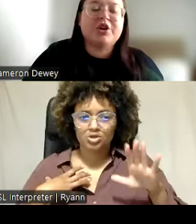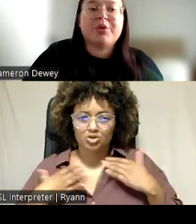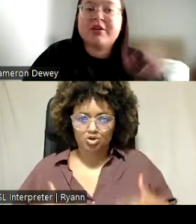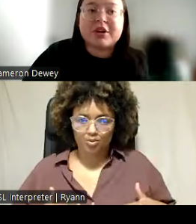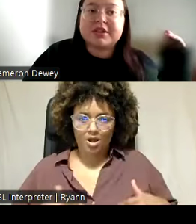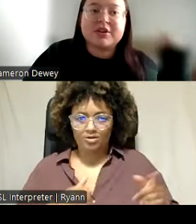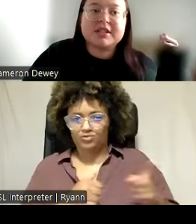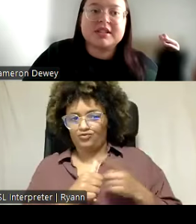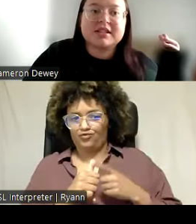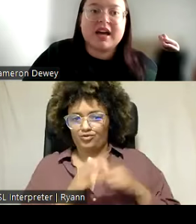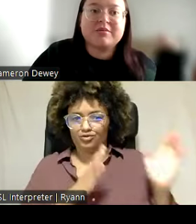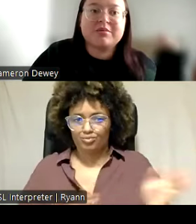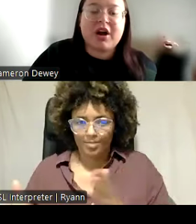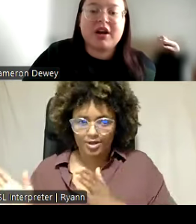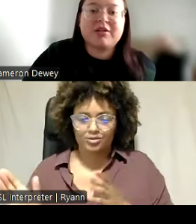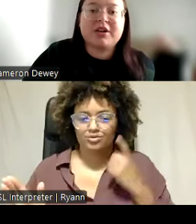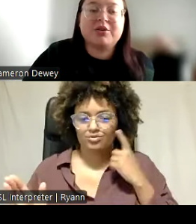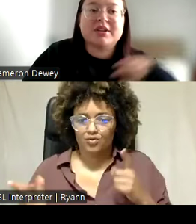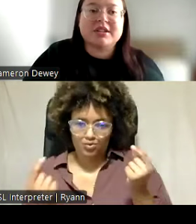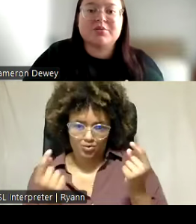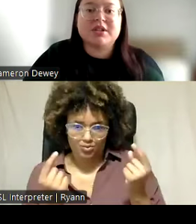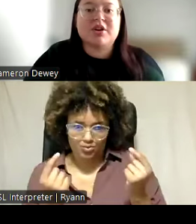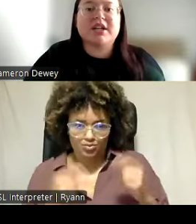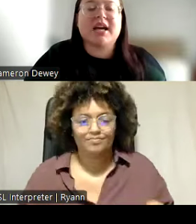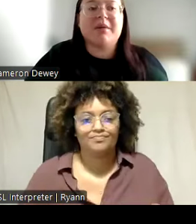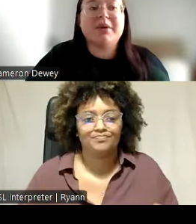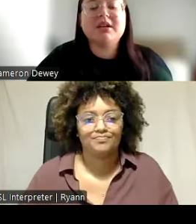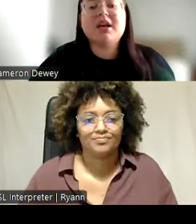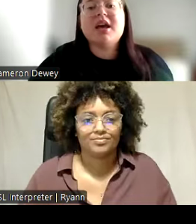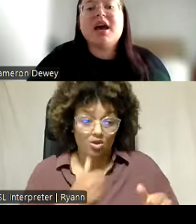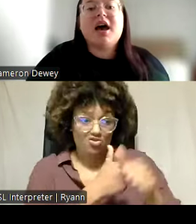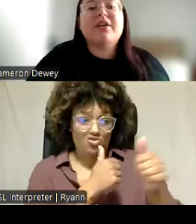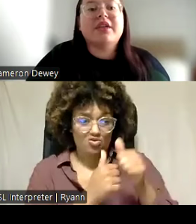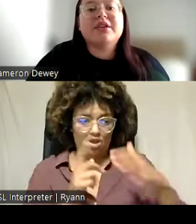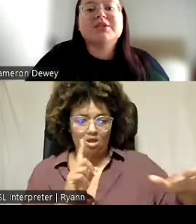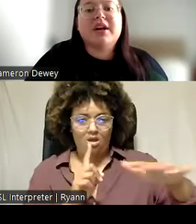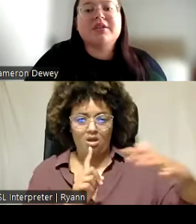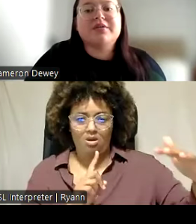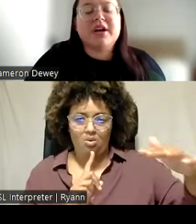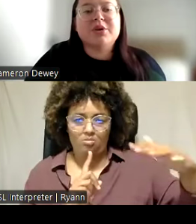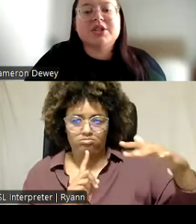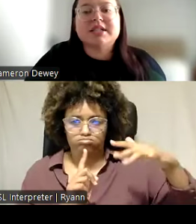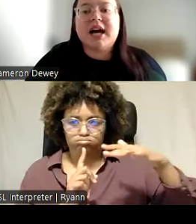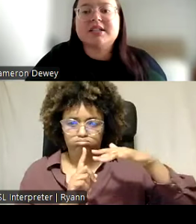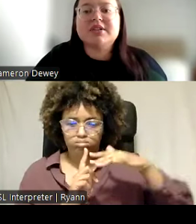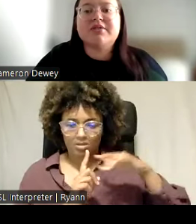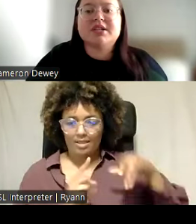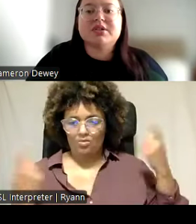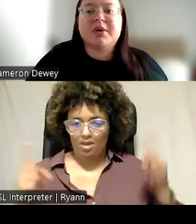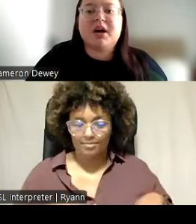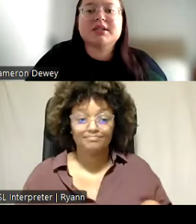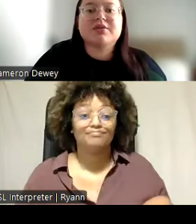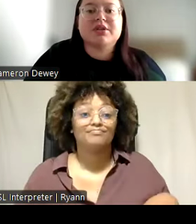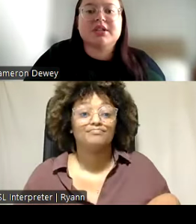When your brain first notices that threat around you, this is what's starting to happen. And then there's fight or flight, which is the active